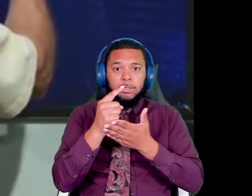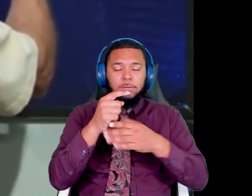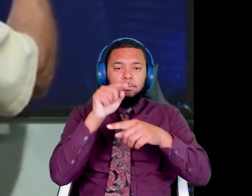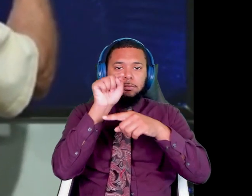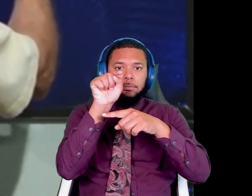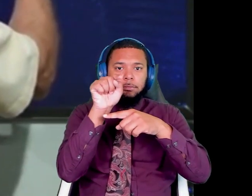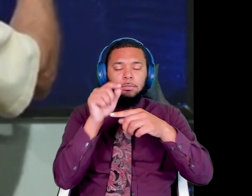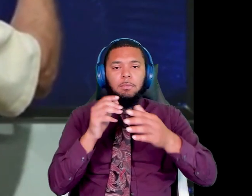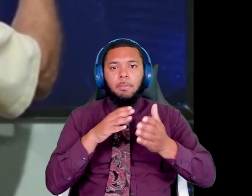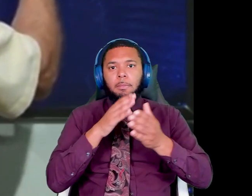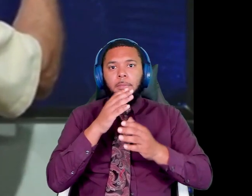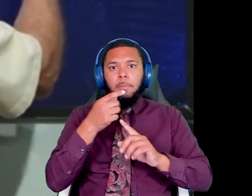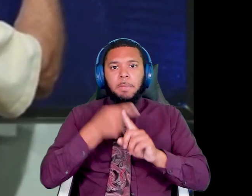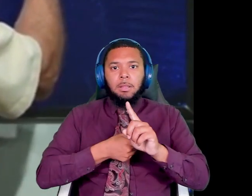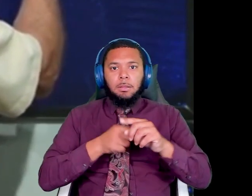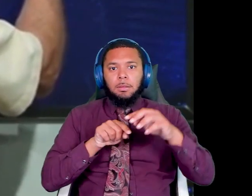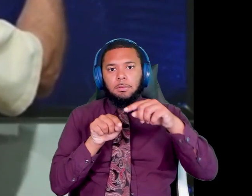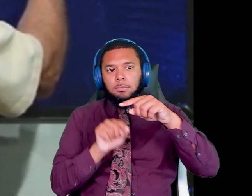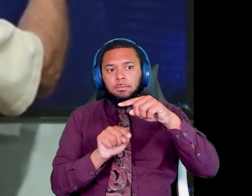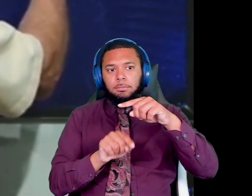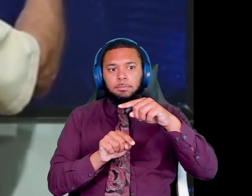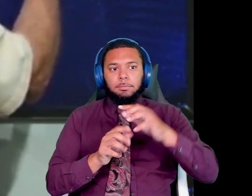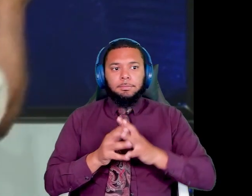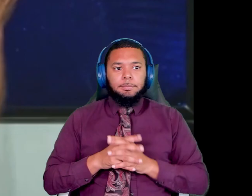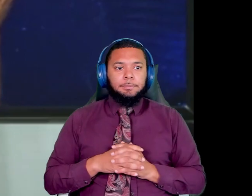per month.